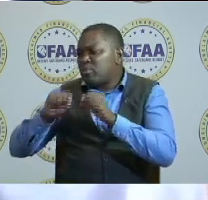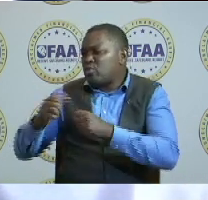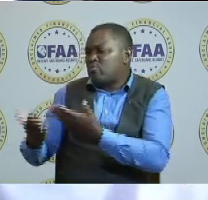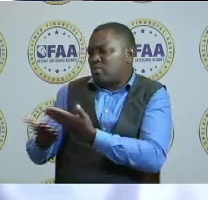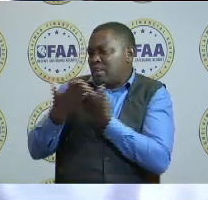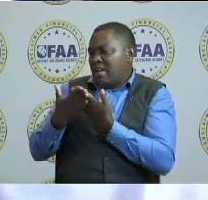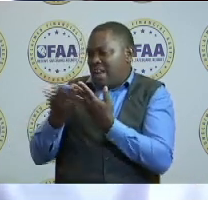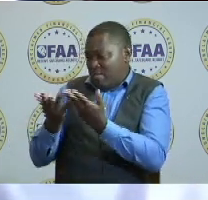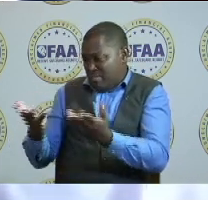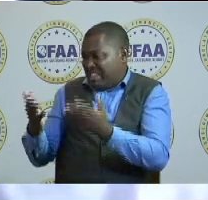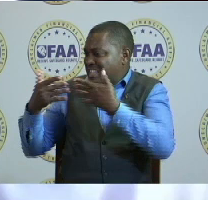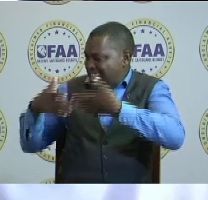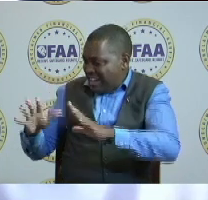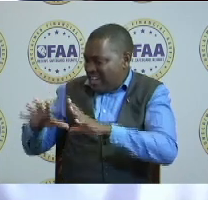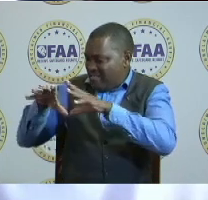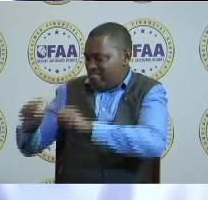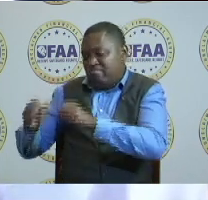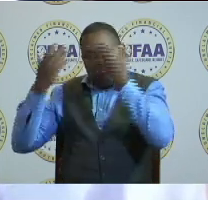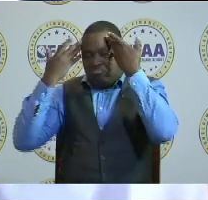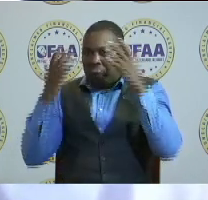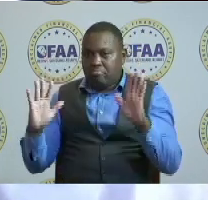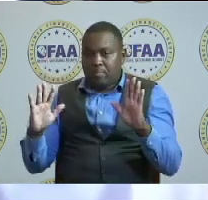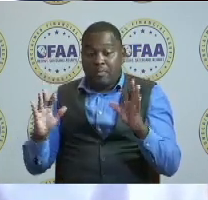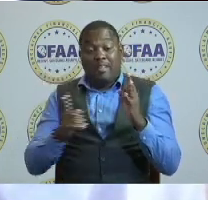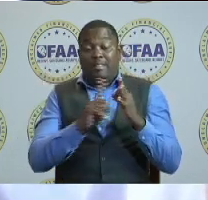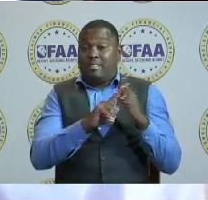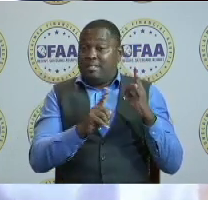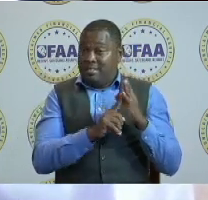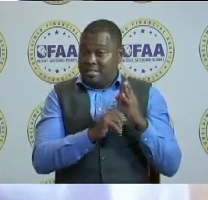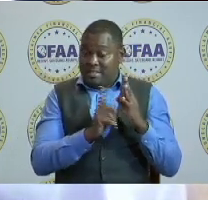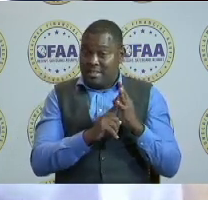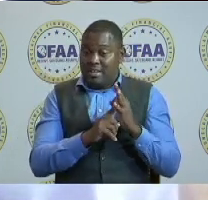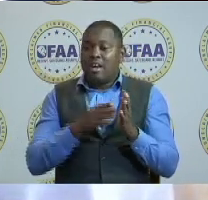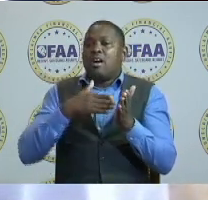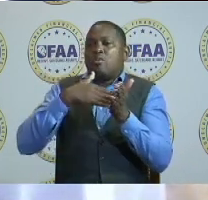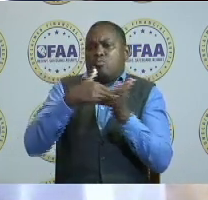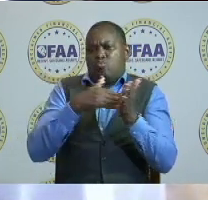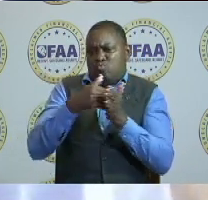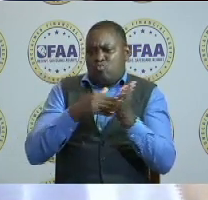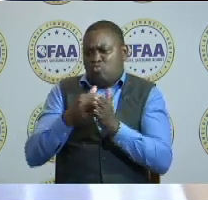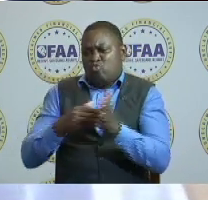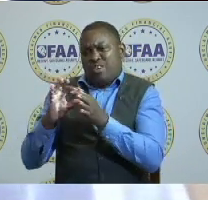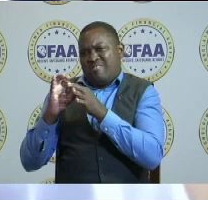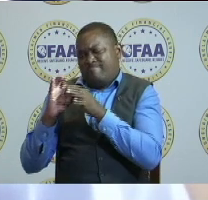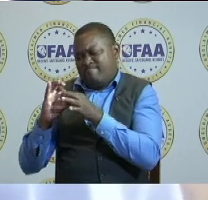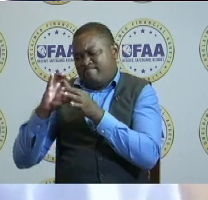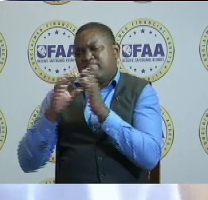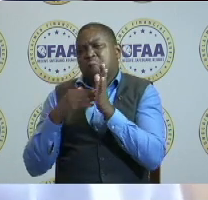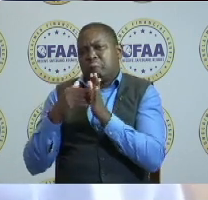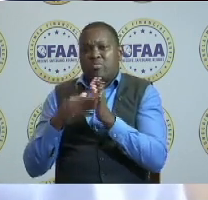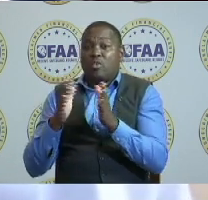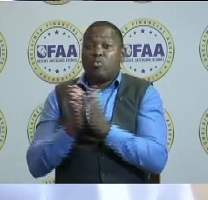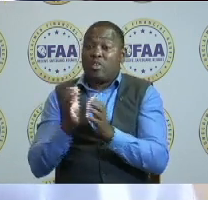and all that kind of thing. Number three, the lack of or weak partnerships with the relevant stakeholders. And number